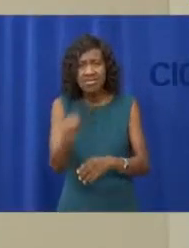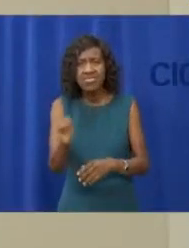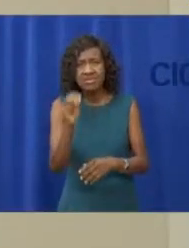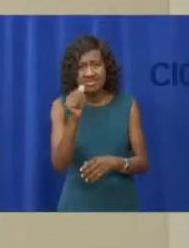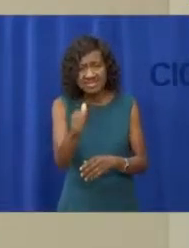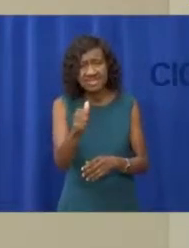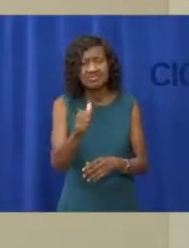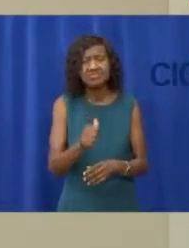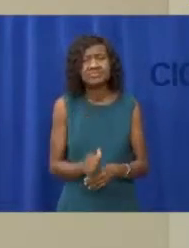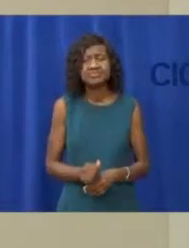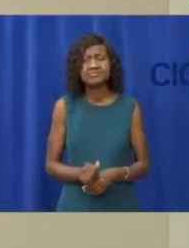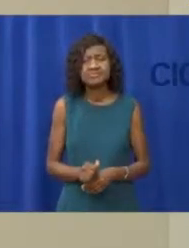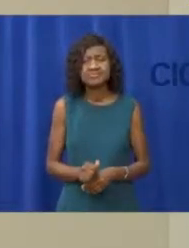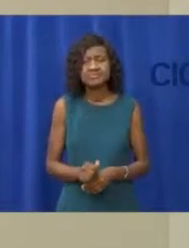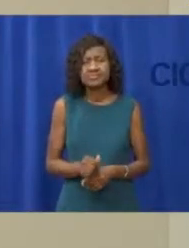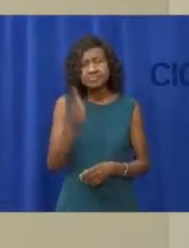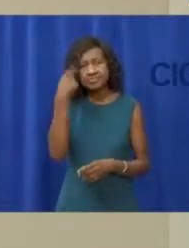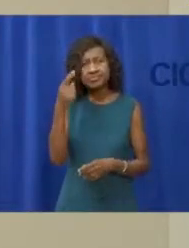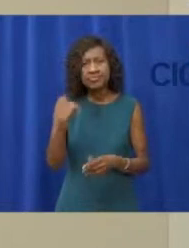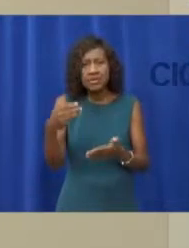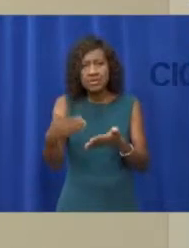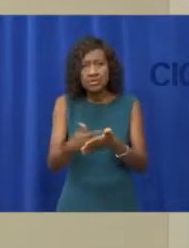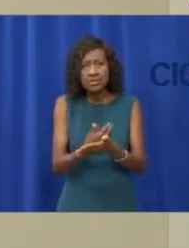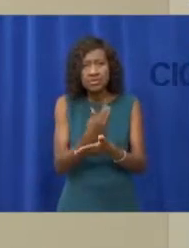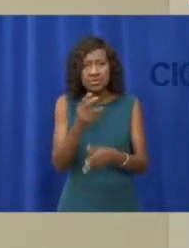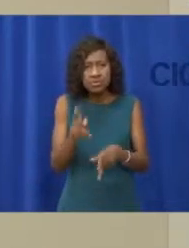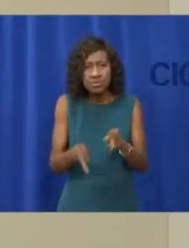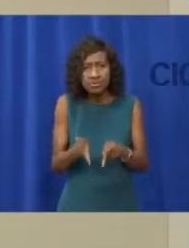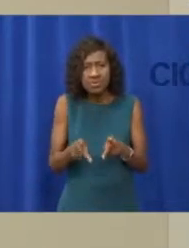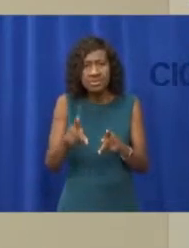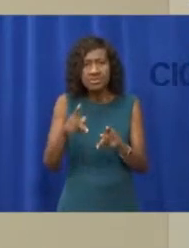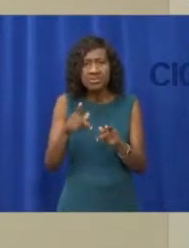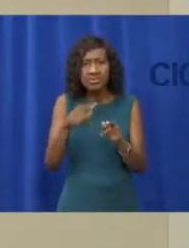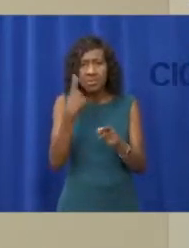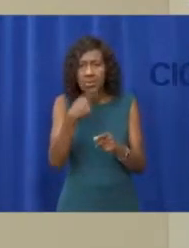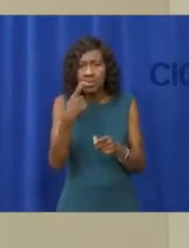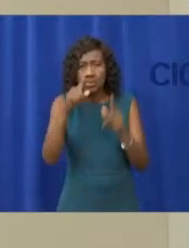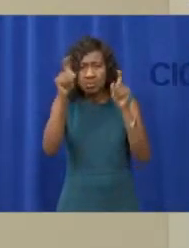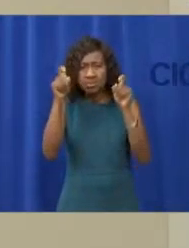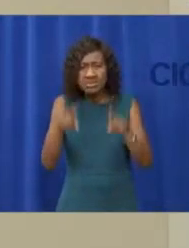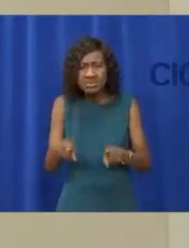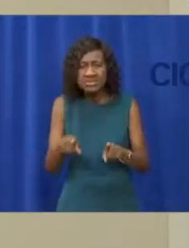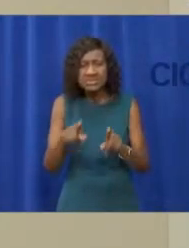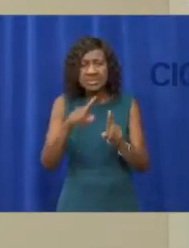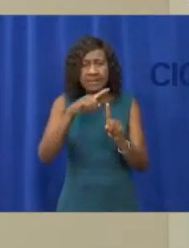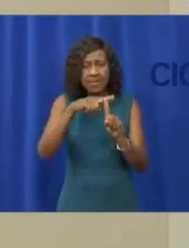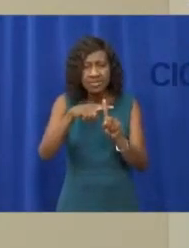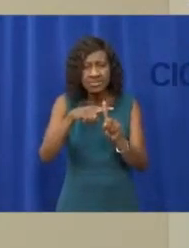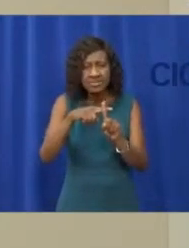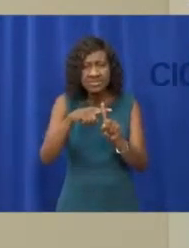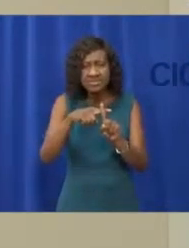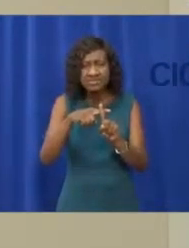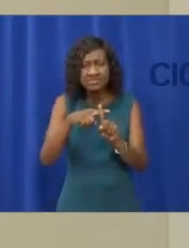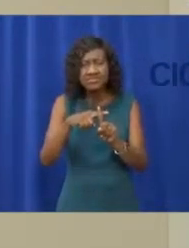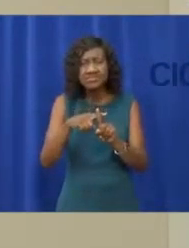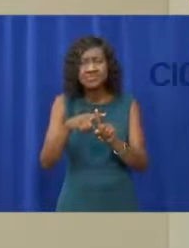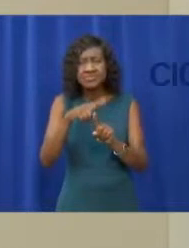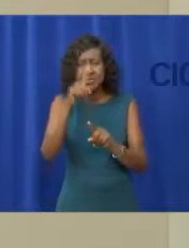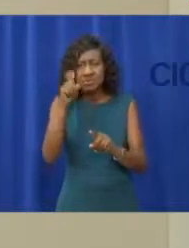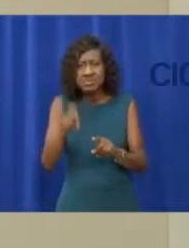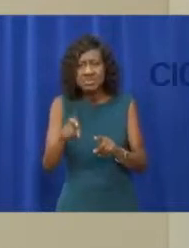In relation to the new cases that you've announced today, and because of the high-risk categories, can you say